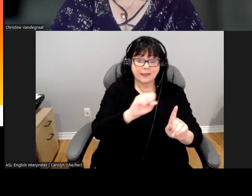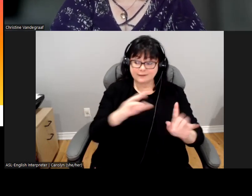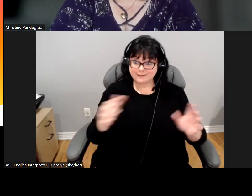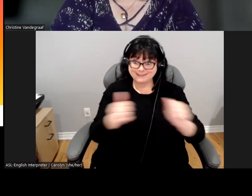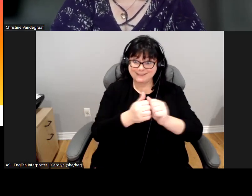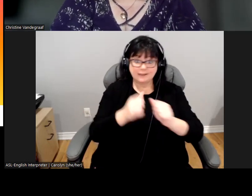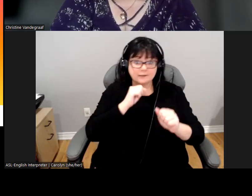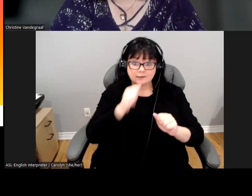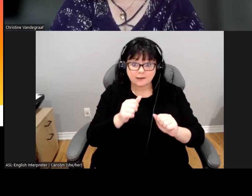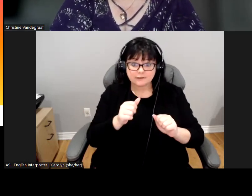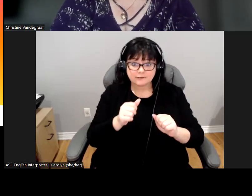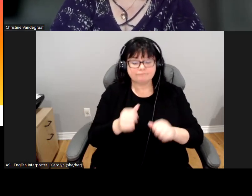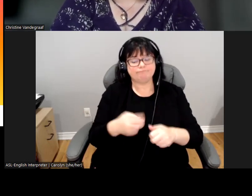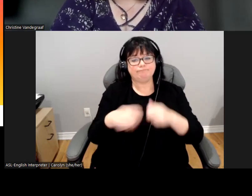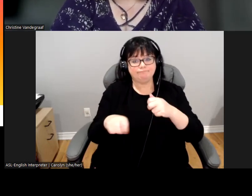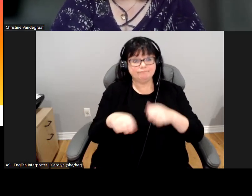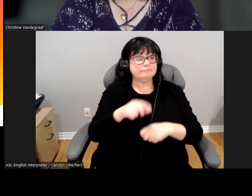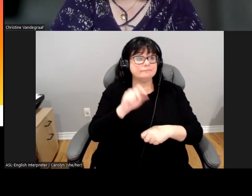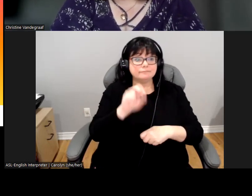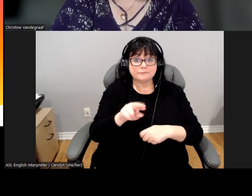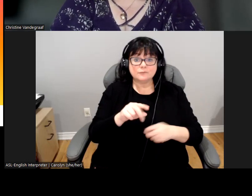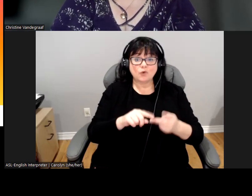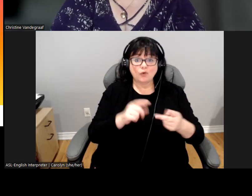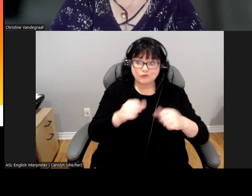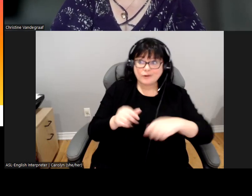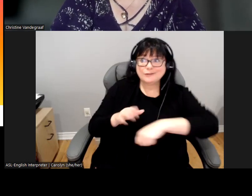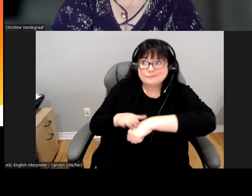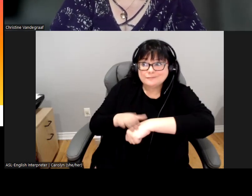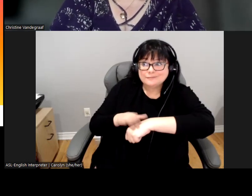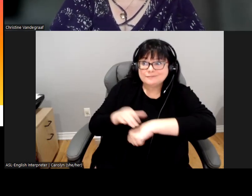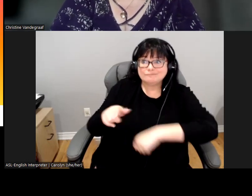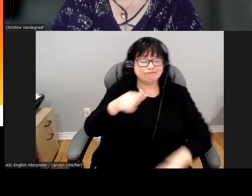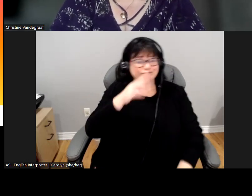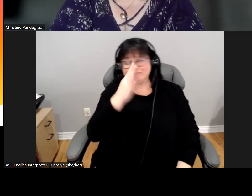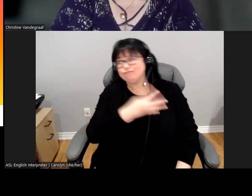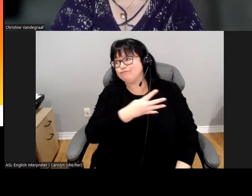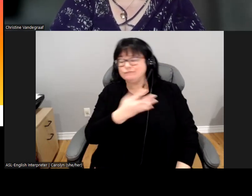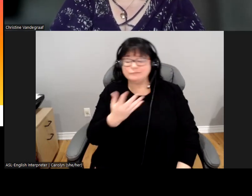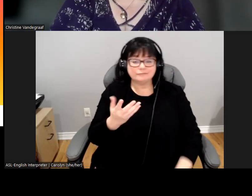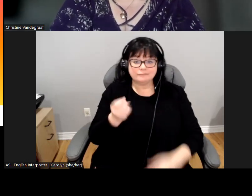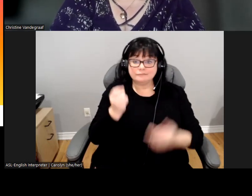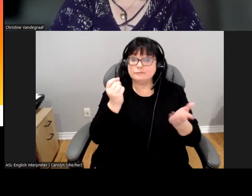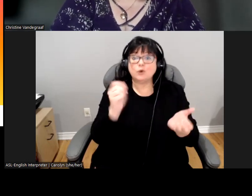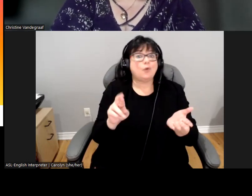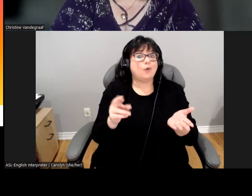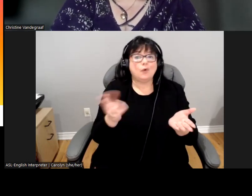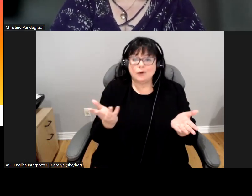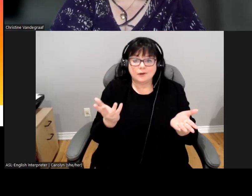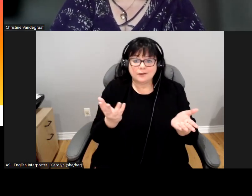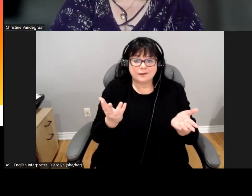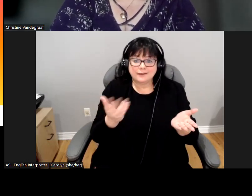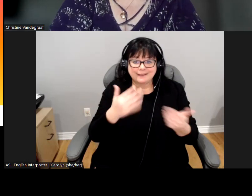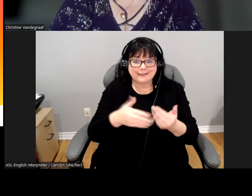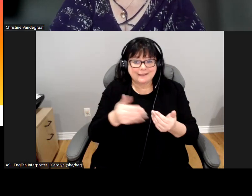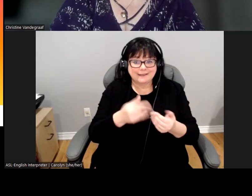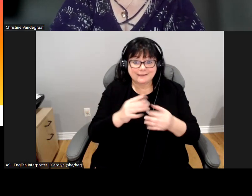to connect with them, or they haven't listened to you before, or just relationships have been difficult or